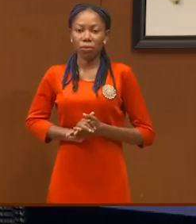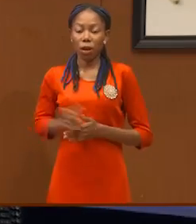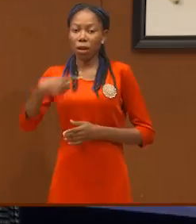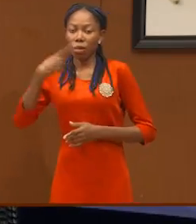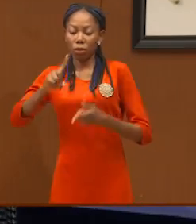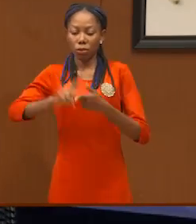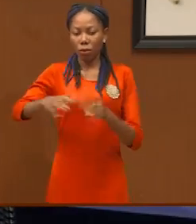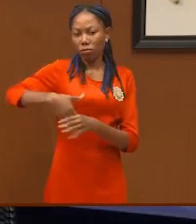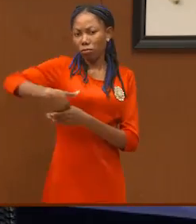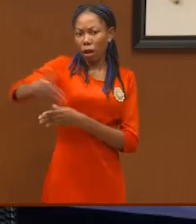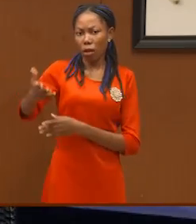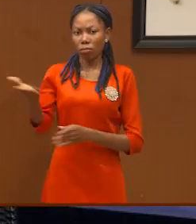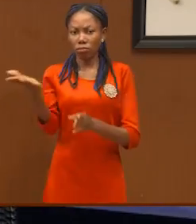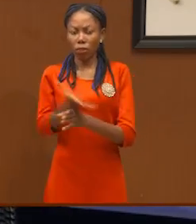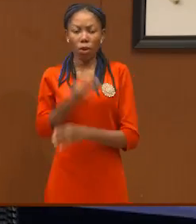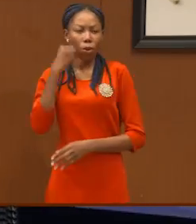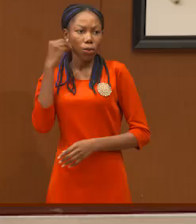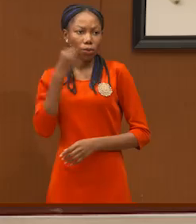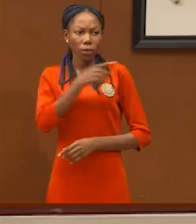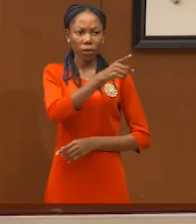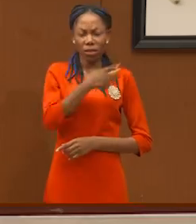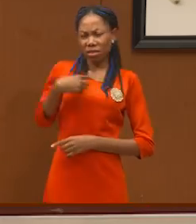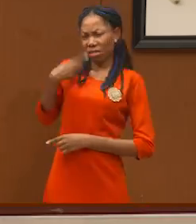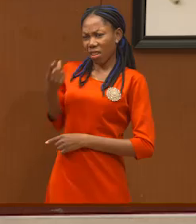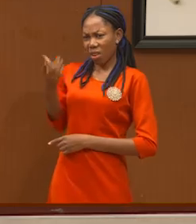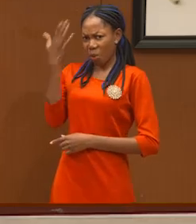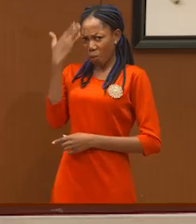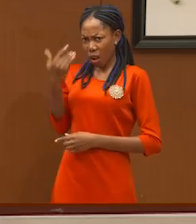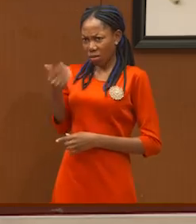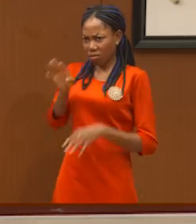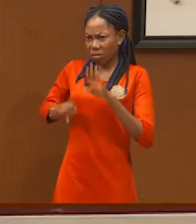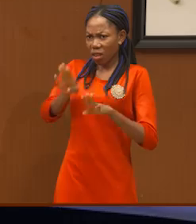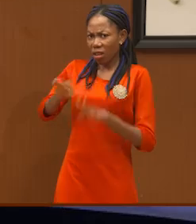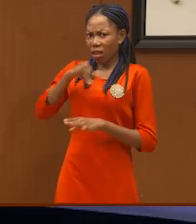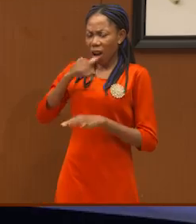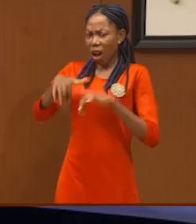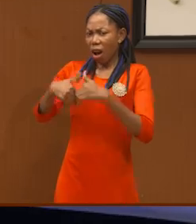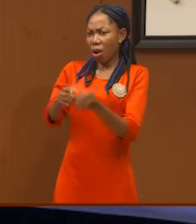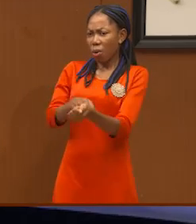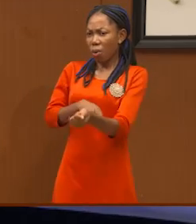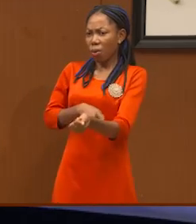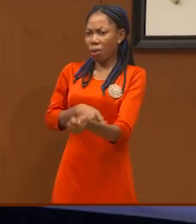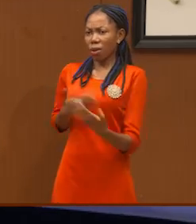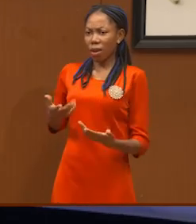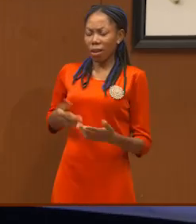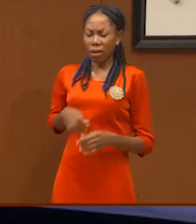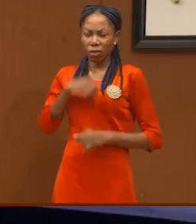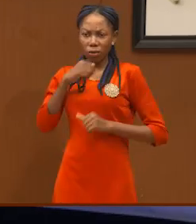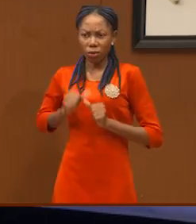him ever since then, but... Wait, the inconsistency started when? Sorry, ma'am? The